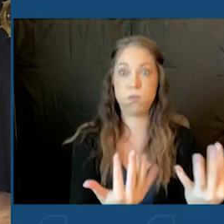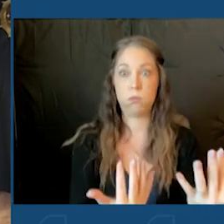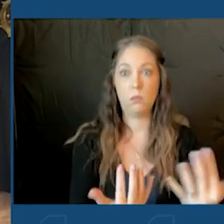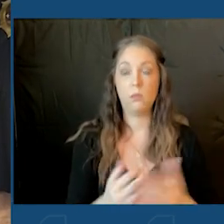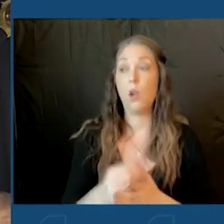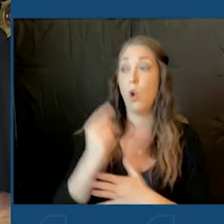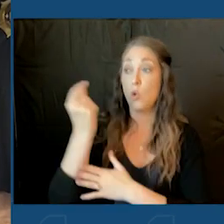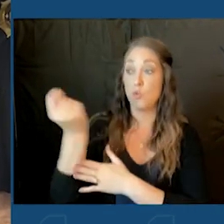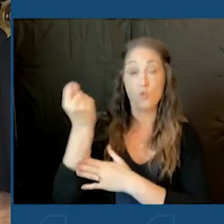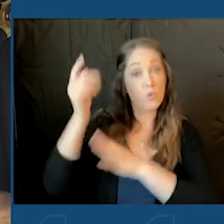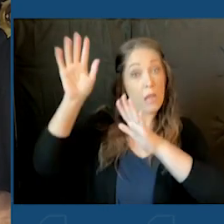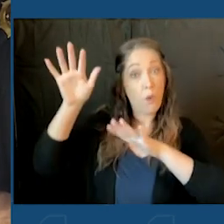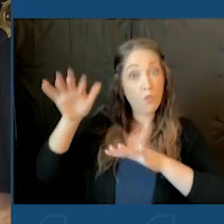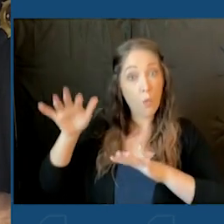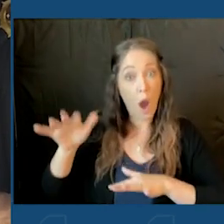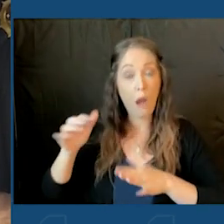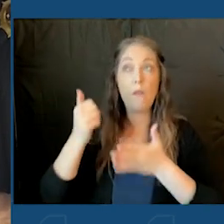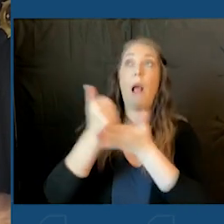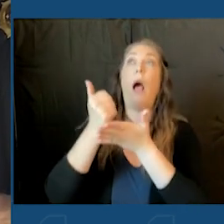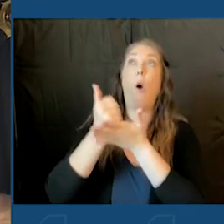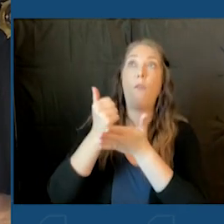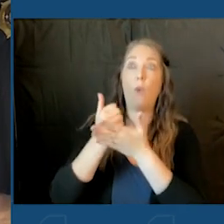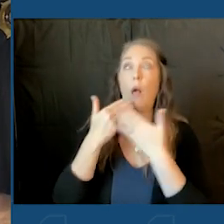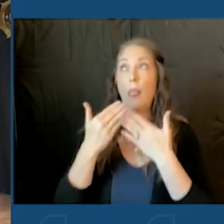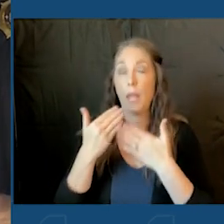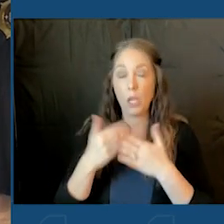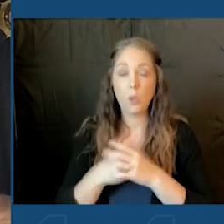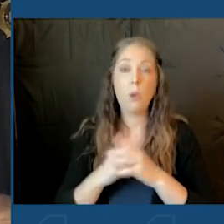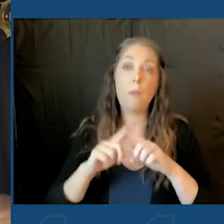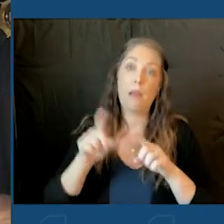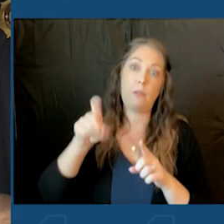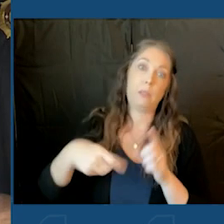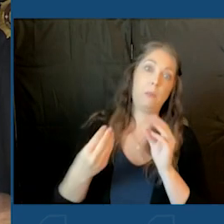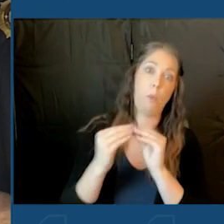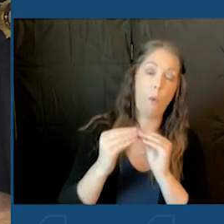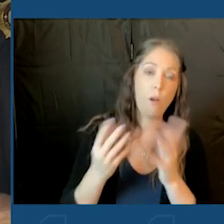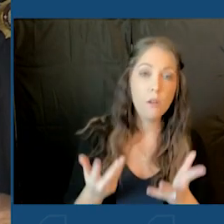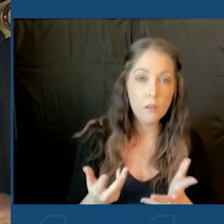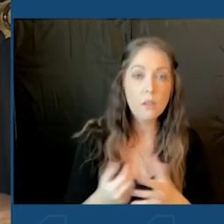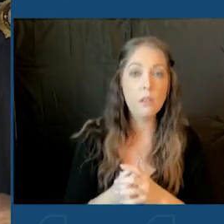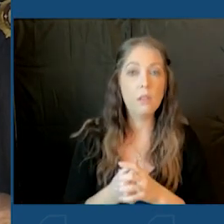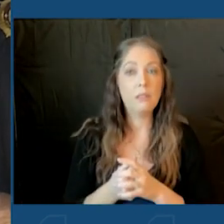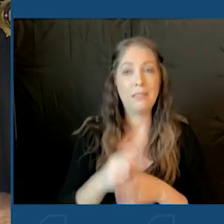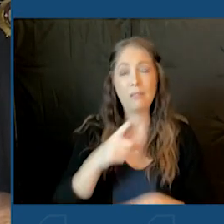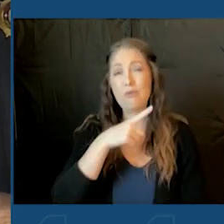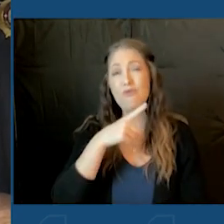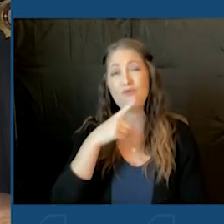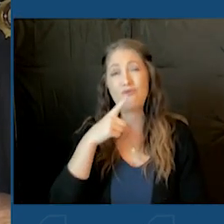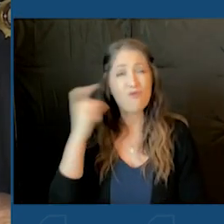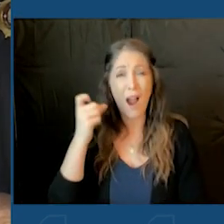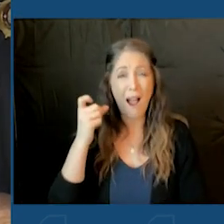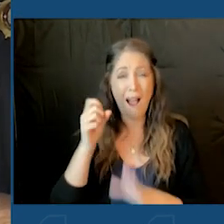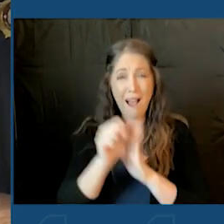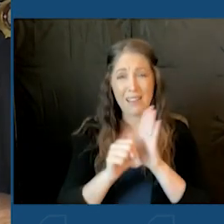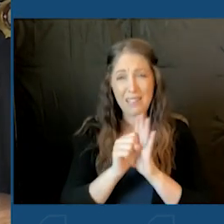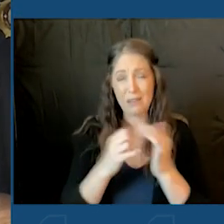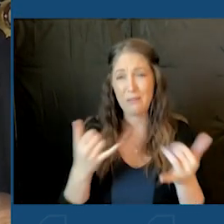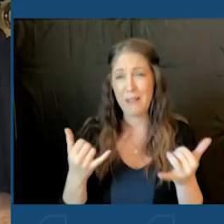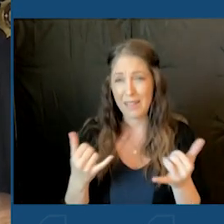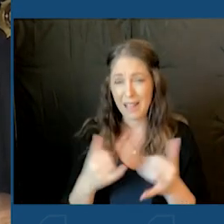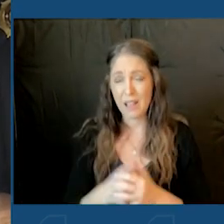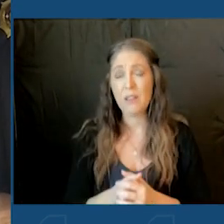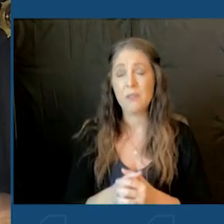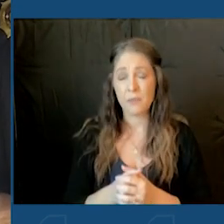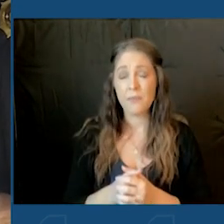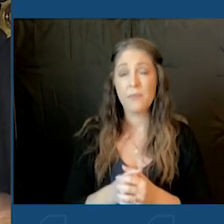We appreciated that, Mother Nature, but we need some more. These are extremely dry times, and as we talk about, this